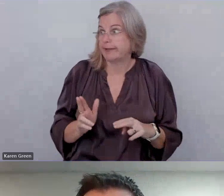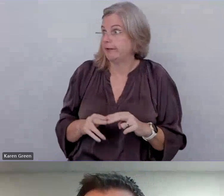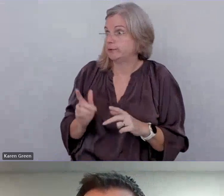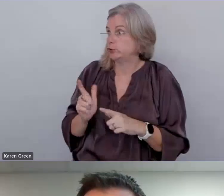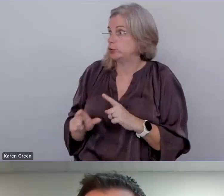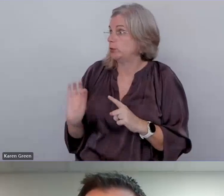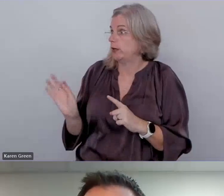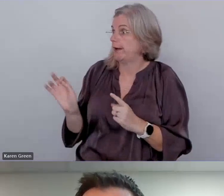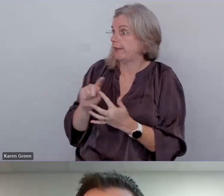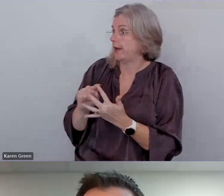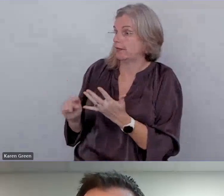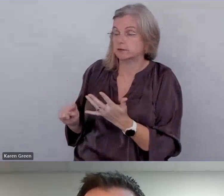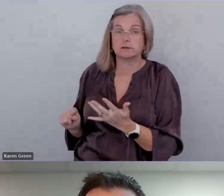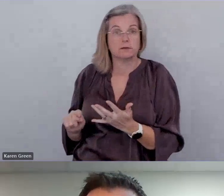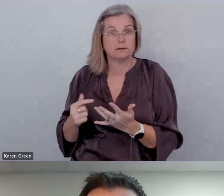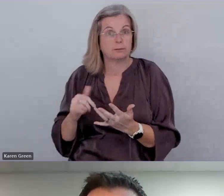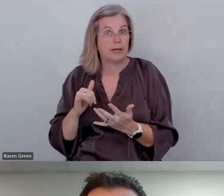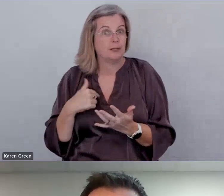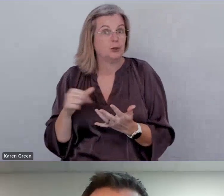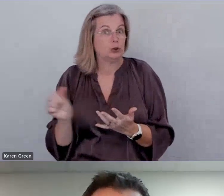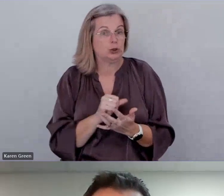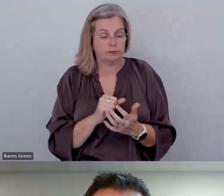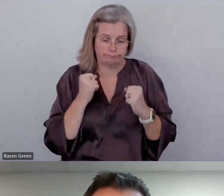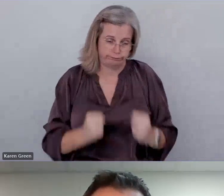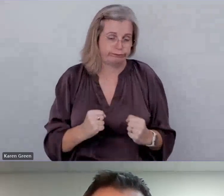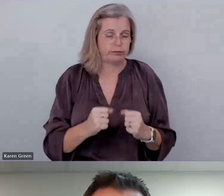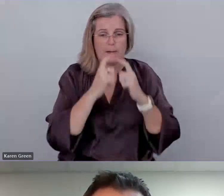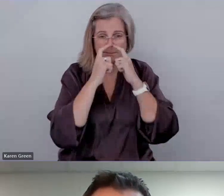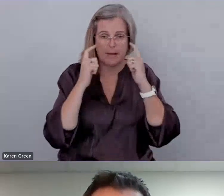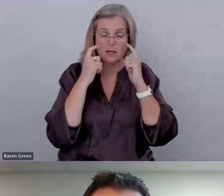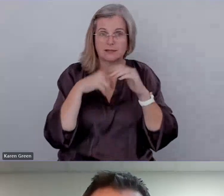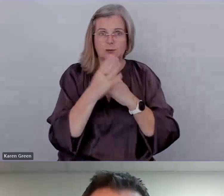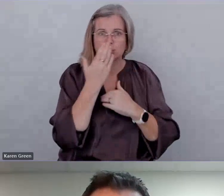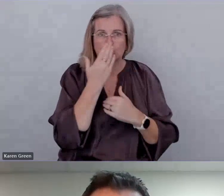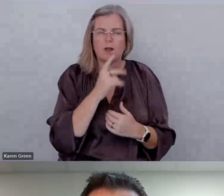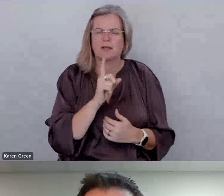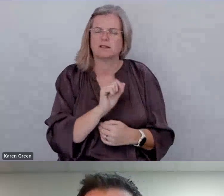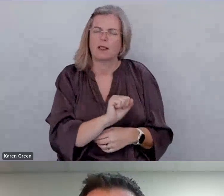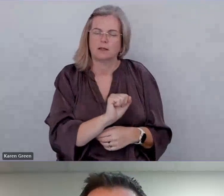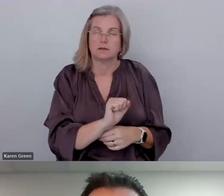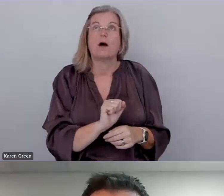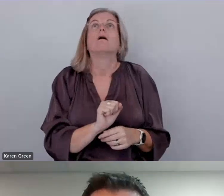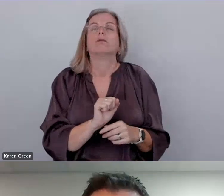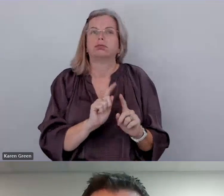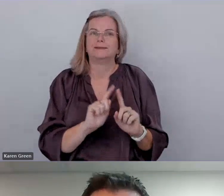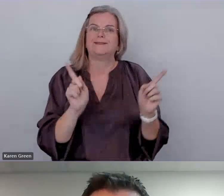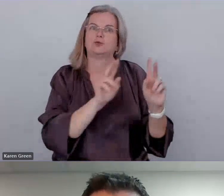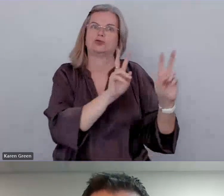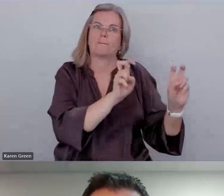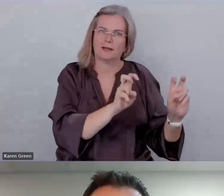that's what we should have done. But I think that's another whole topic that might need another